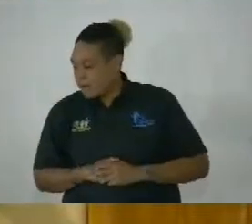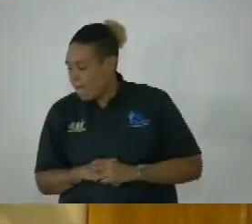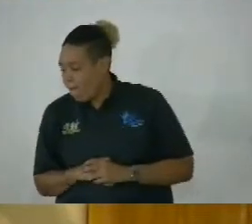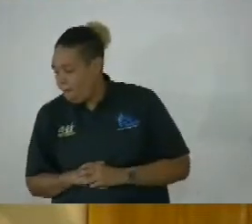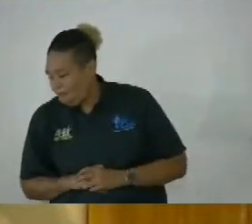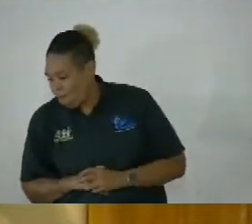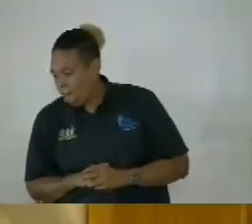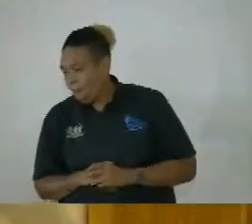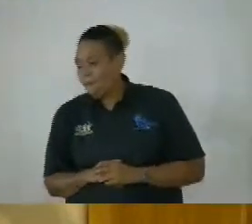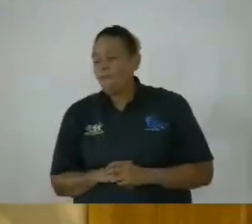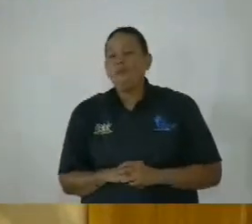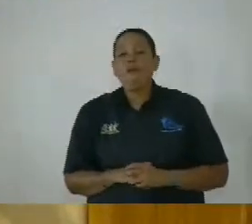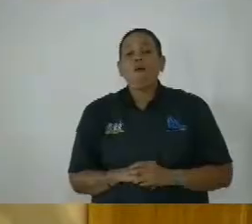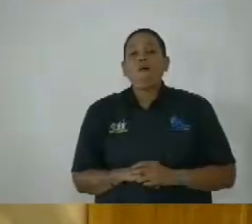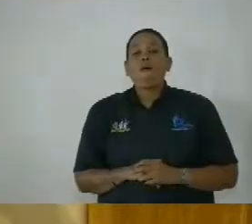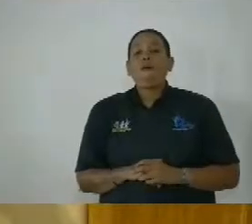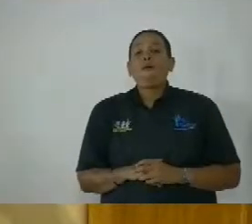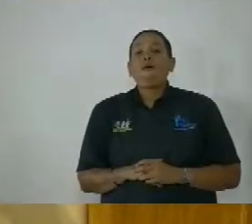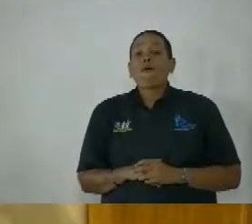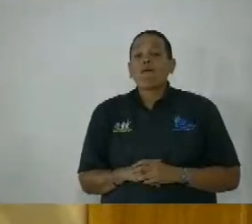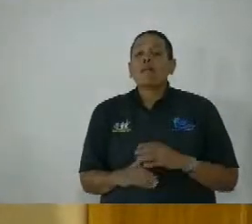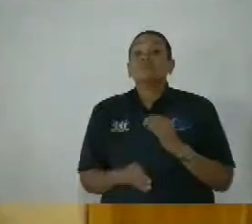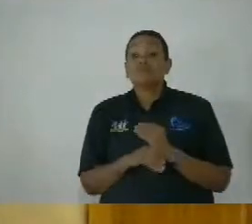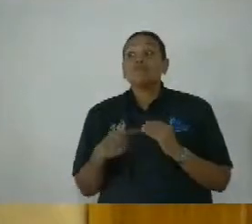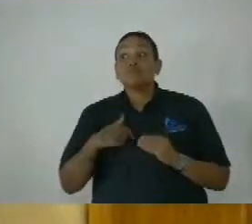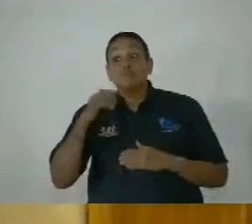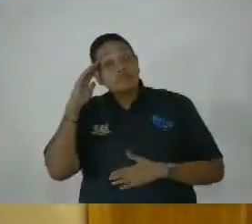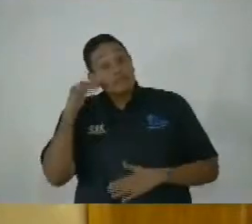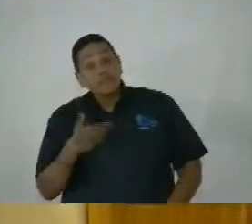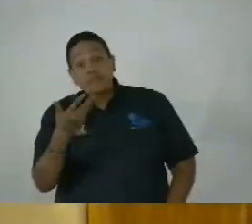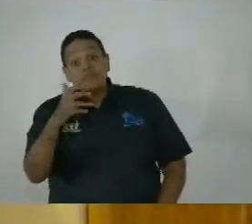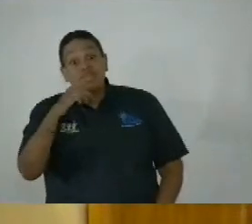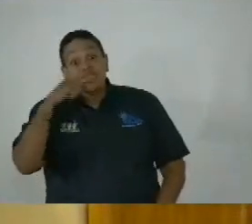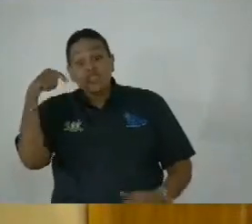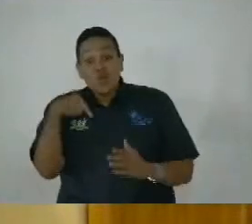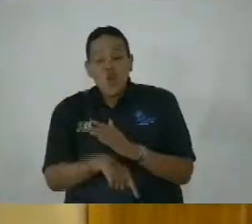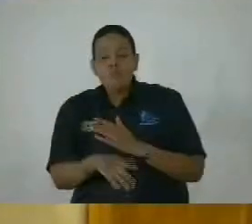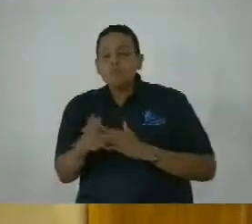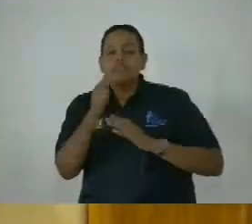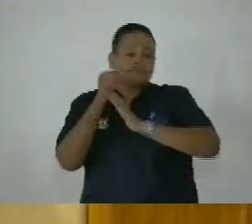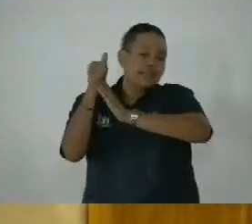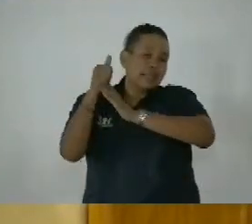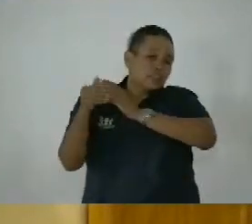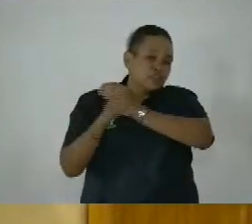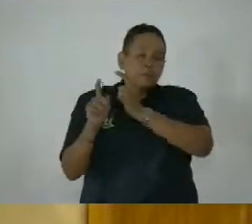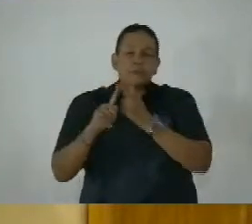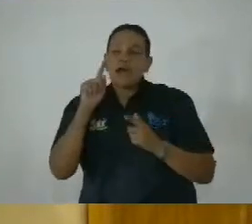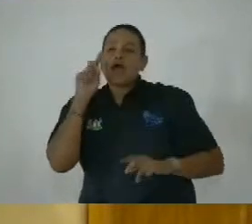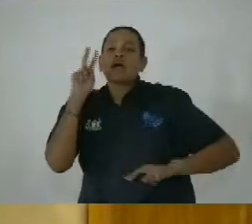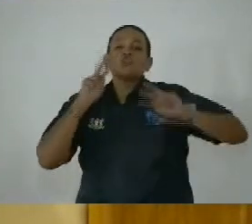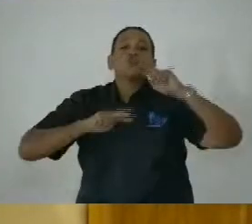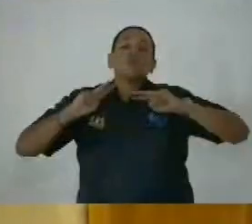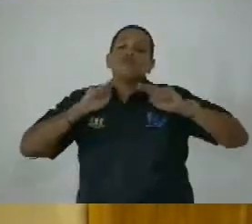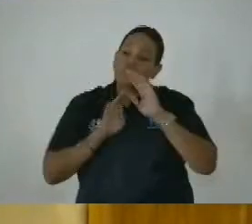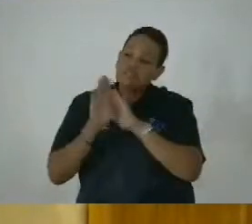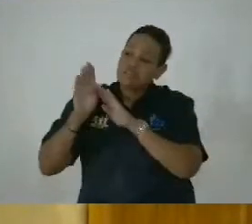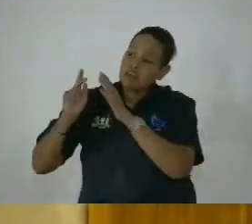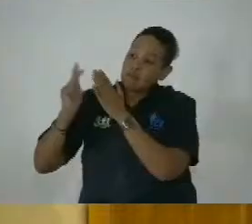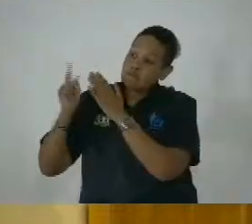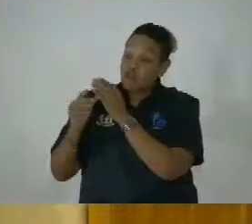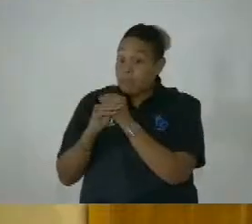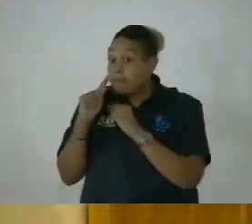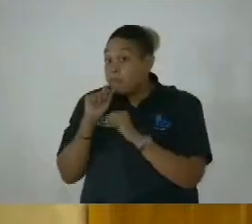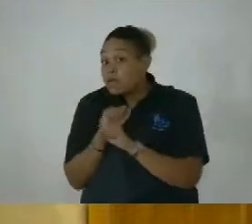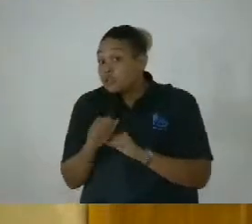In addition, Madam Speaker, we have introduced comprehensive leadership and supervisory development programs to